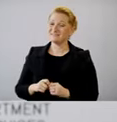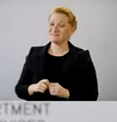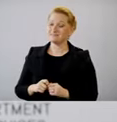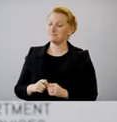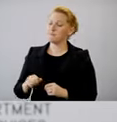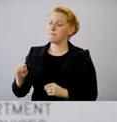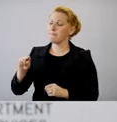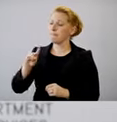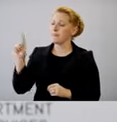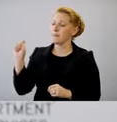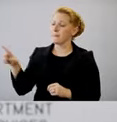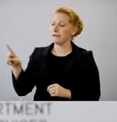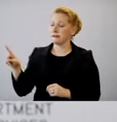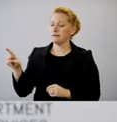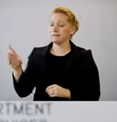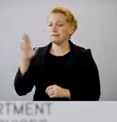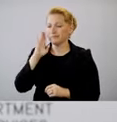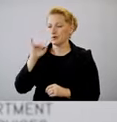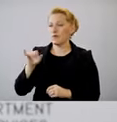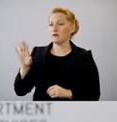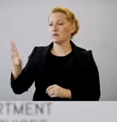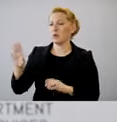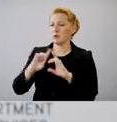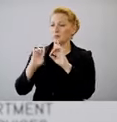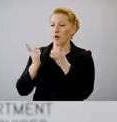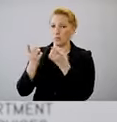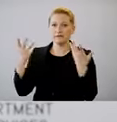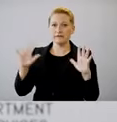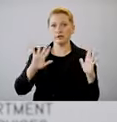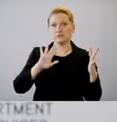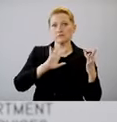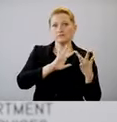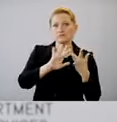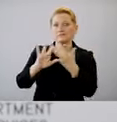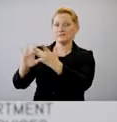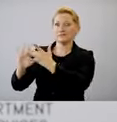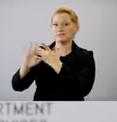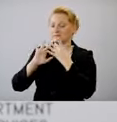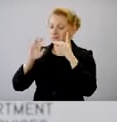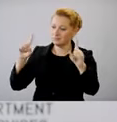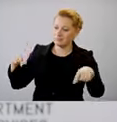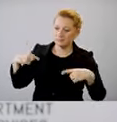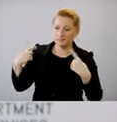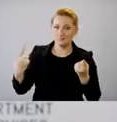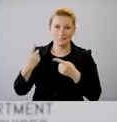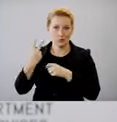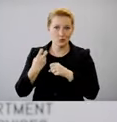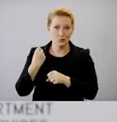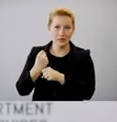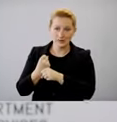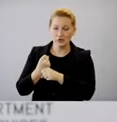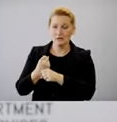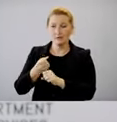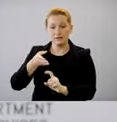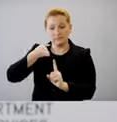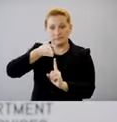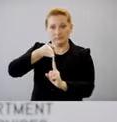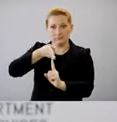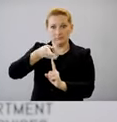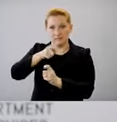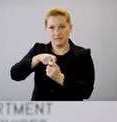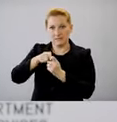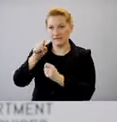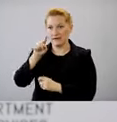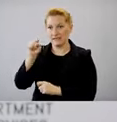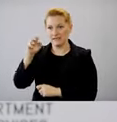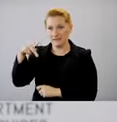My question is, the department's been doing outreach throughout, this vaccine process in certain zip codes. You talked also